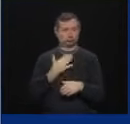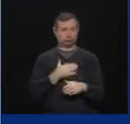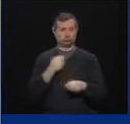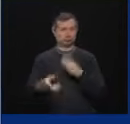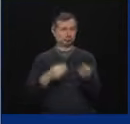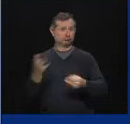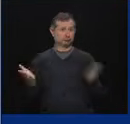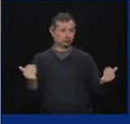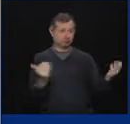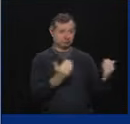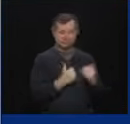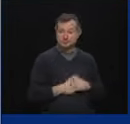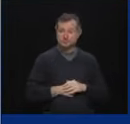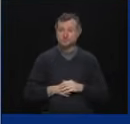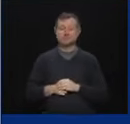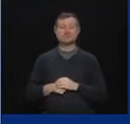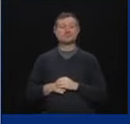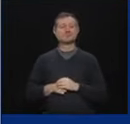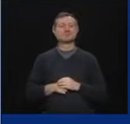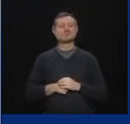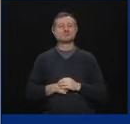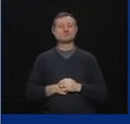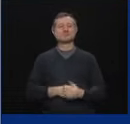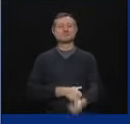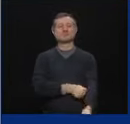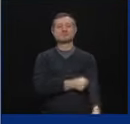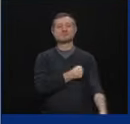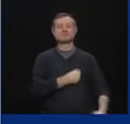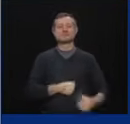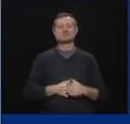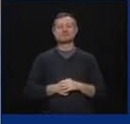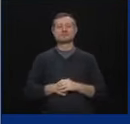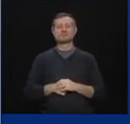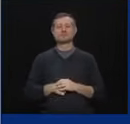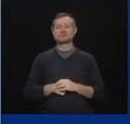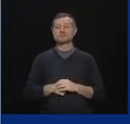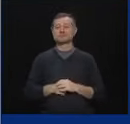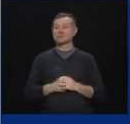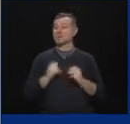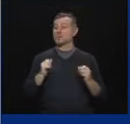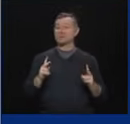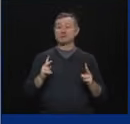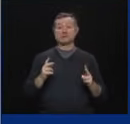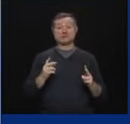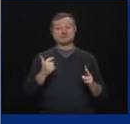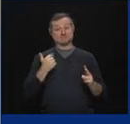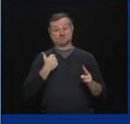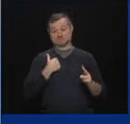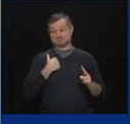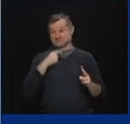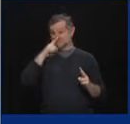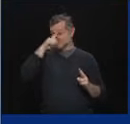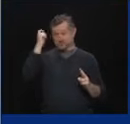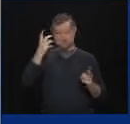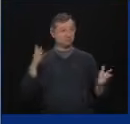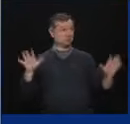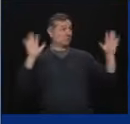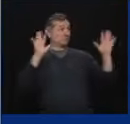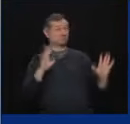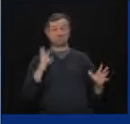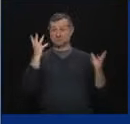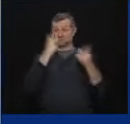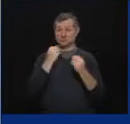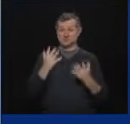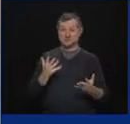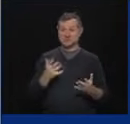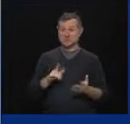that. And let's just step back and see where we are. We had a gorgeous summer, very nice, and still feels like it in some parts of our state with